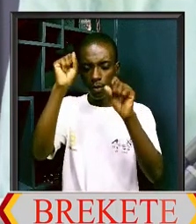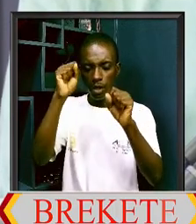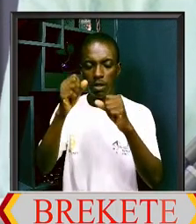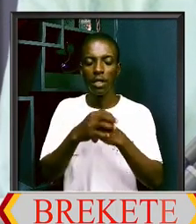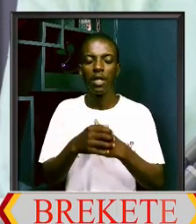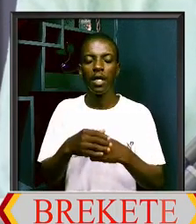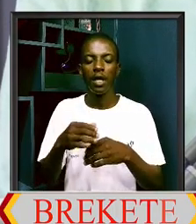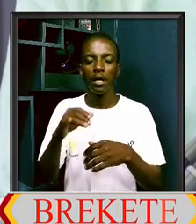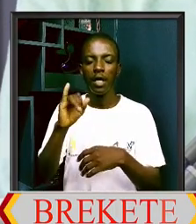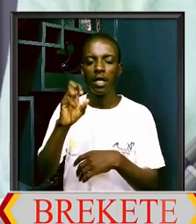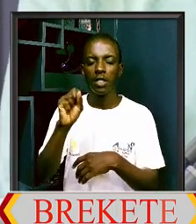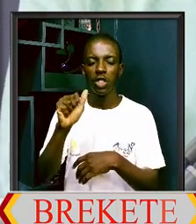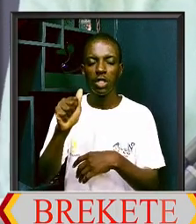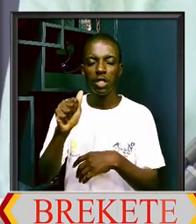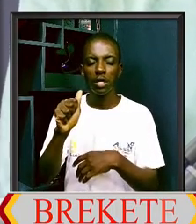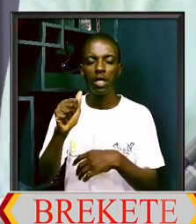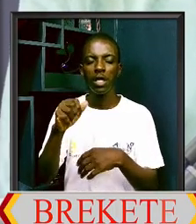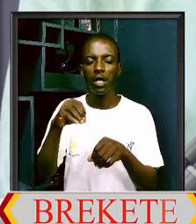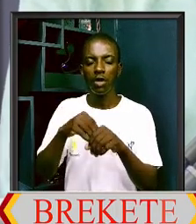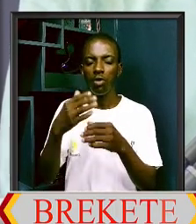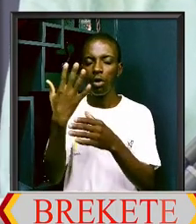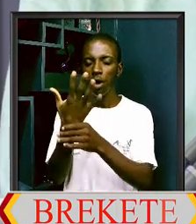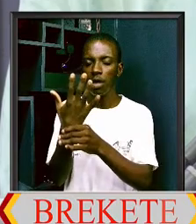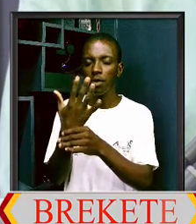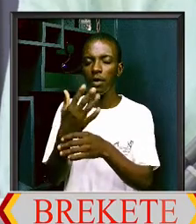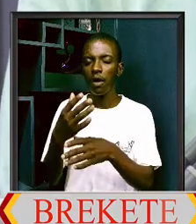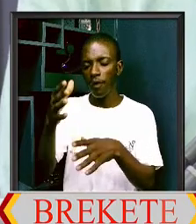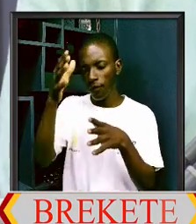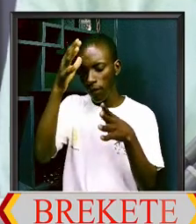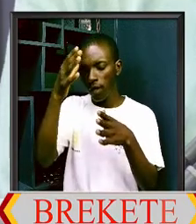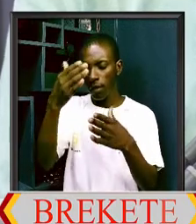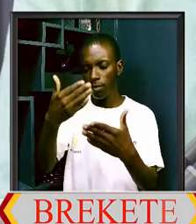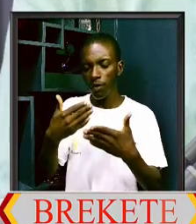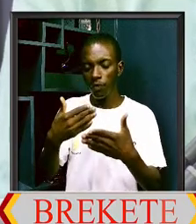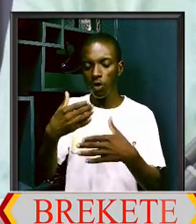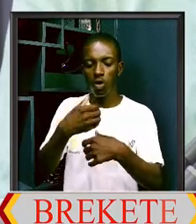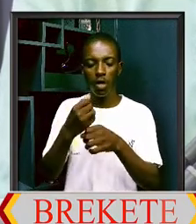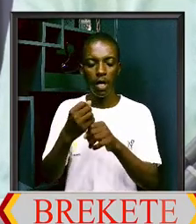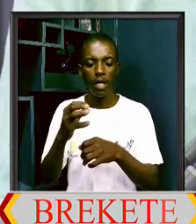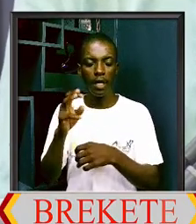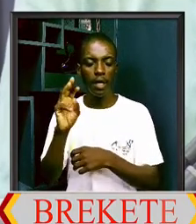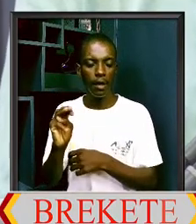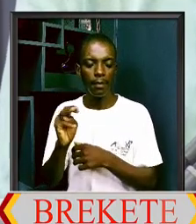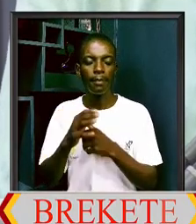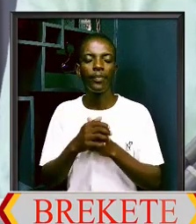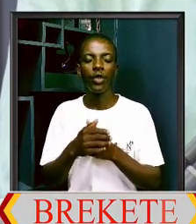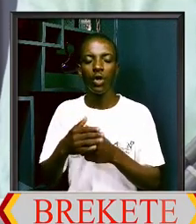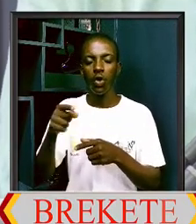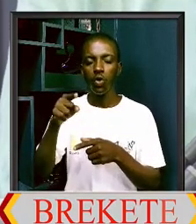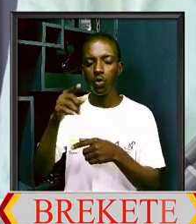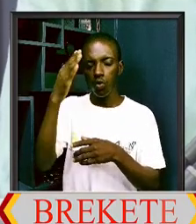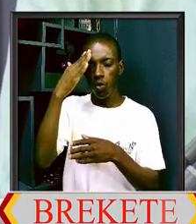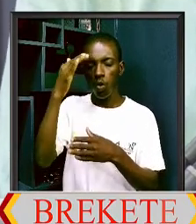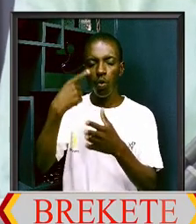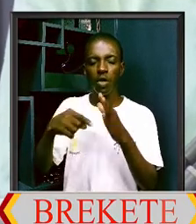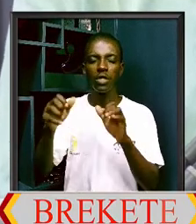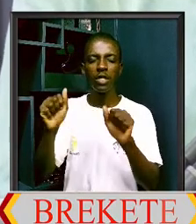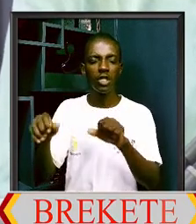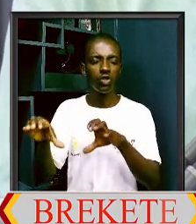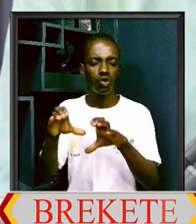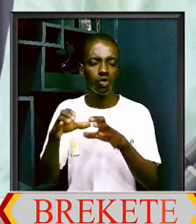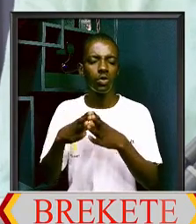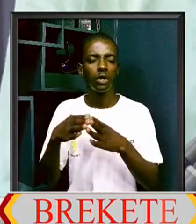ammed Isa into your hand father before you created him you know what he will